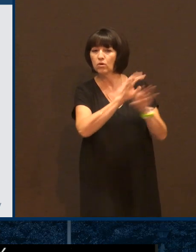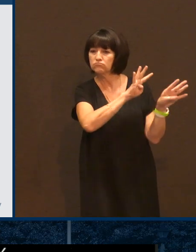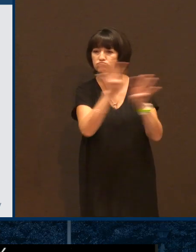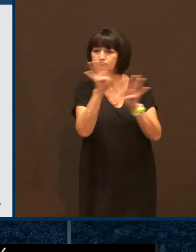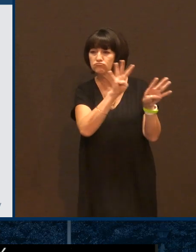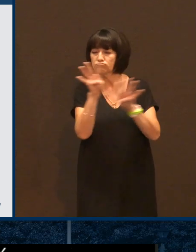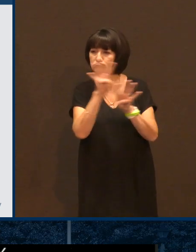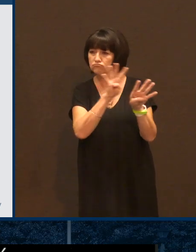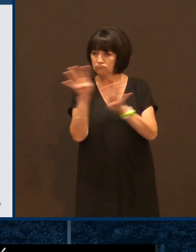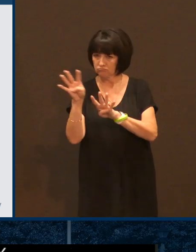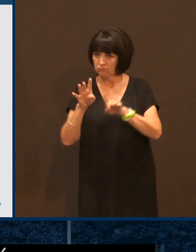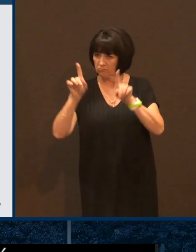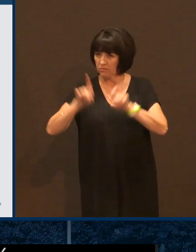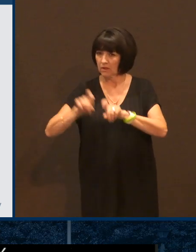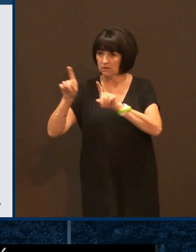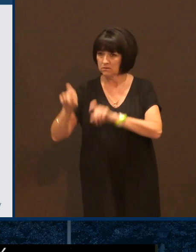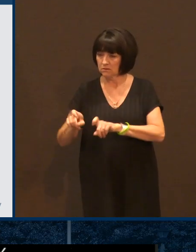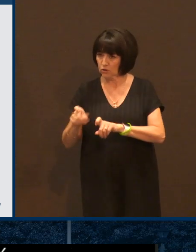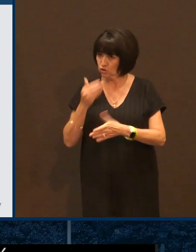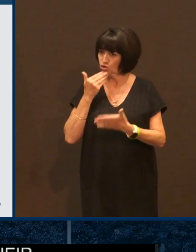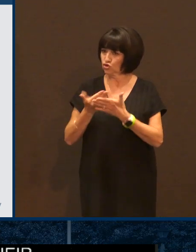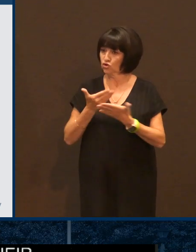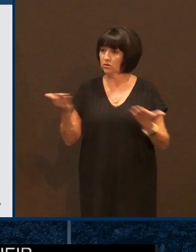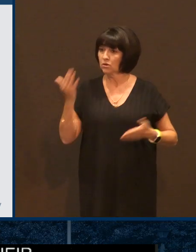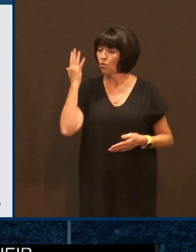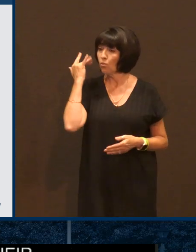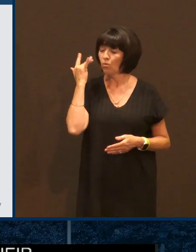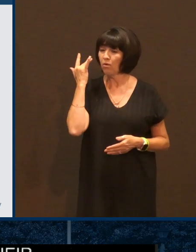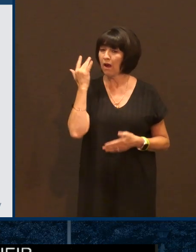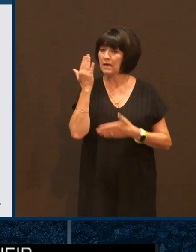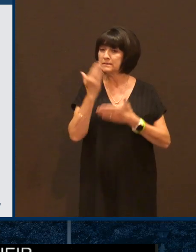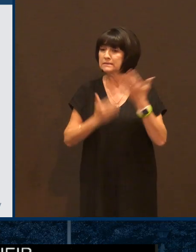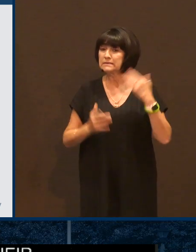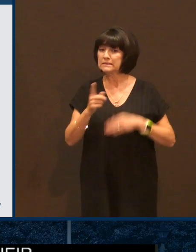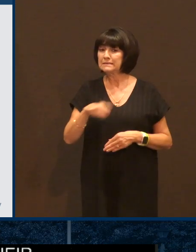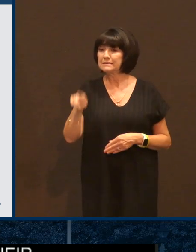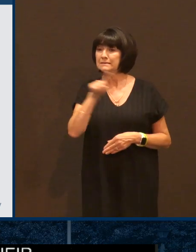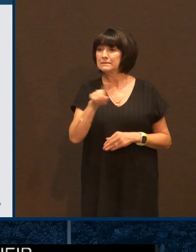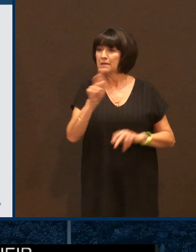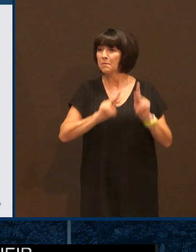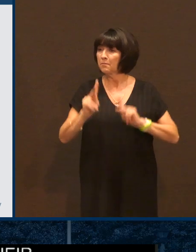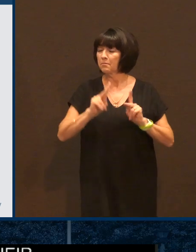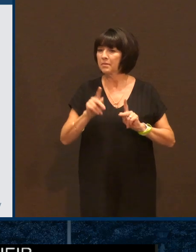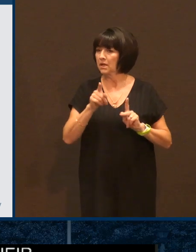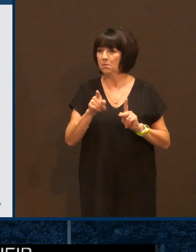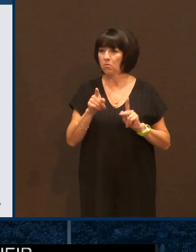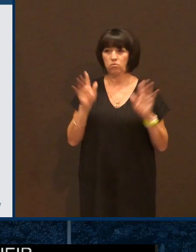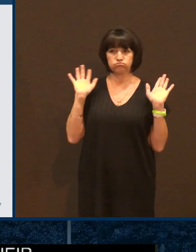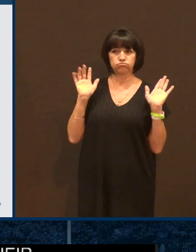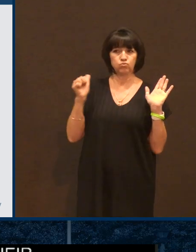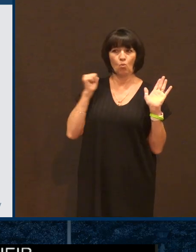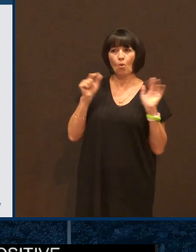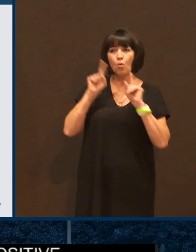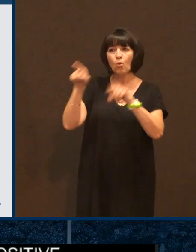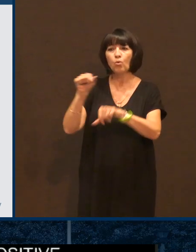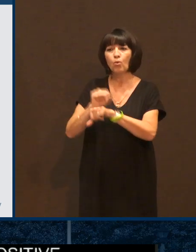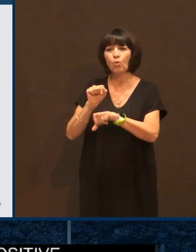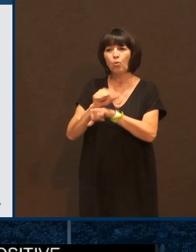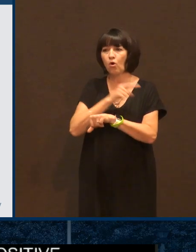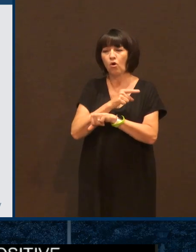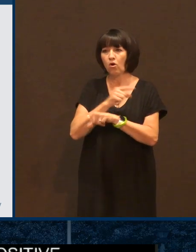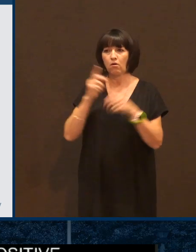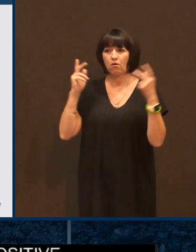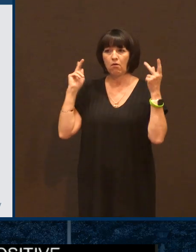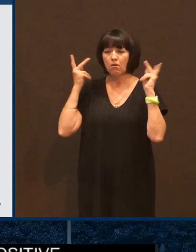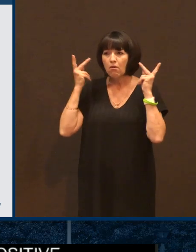positive thing, because some workers who were not coming to work because out of fear that they might be working next to